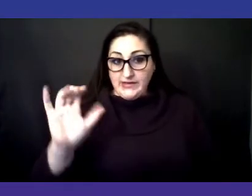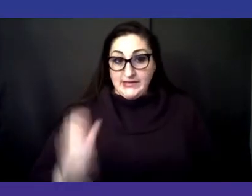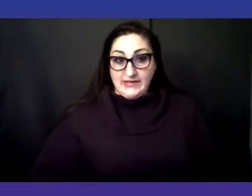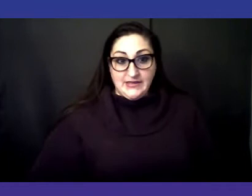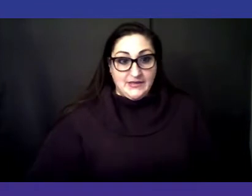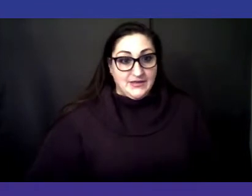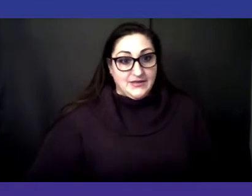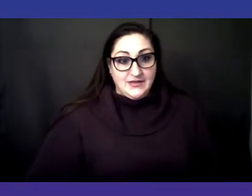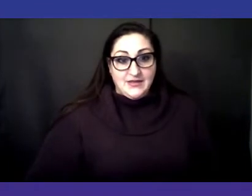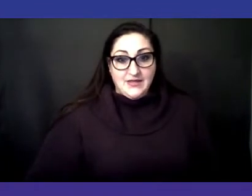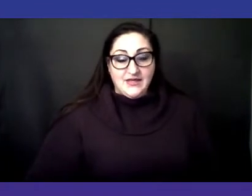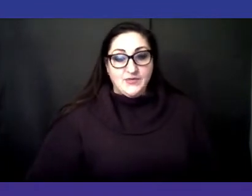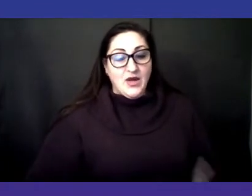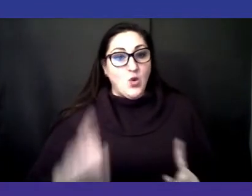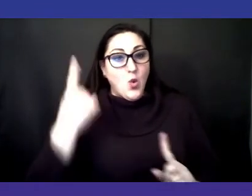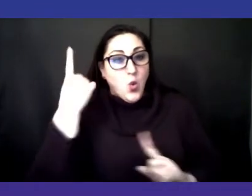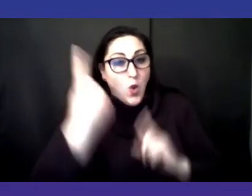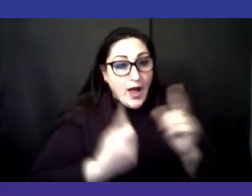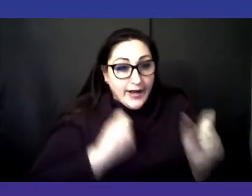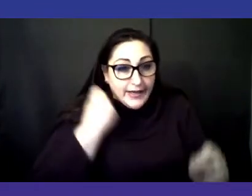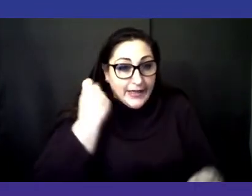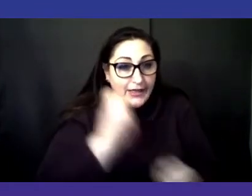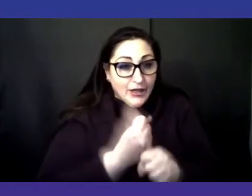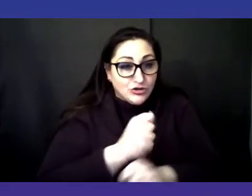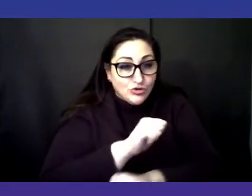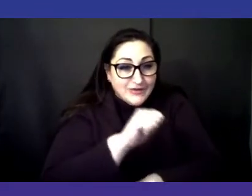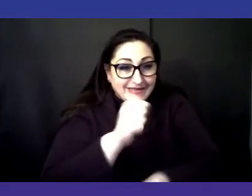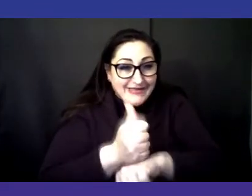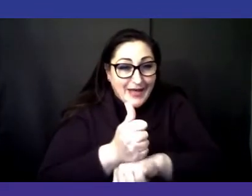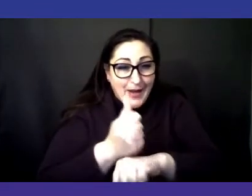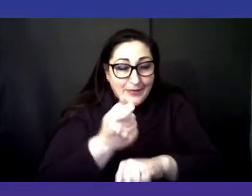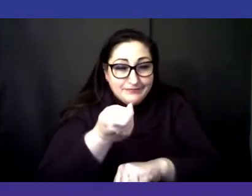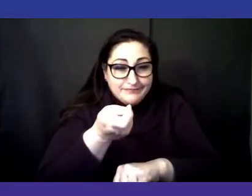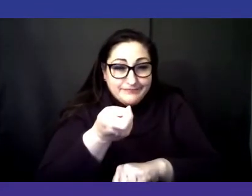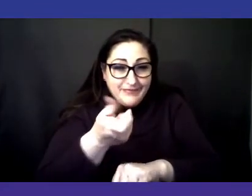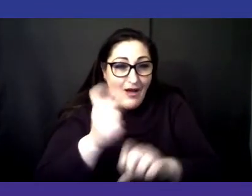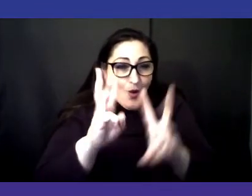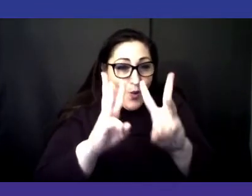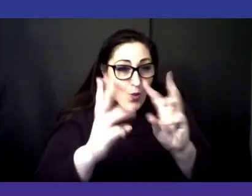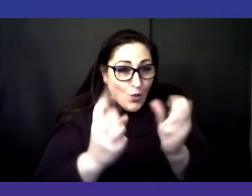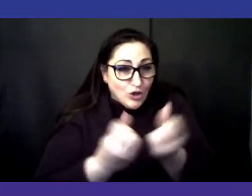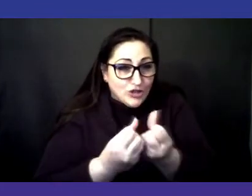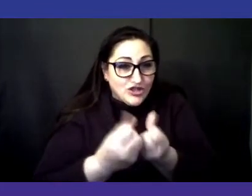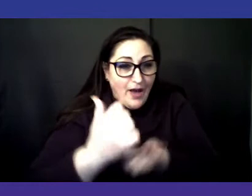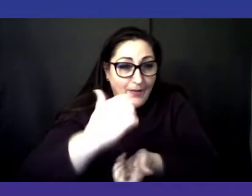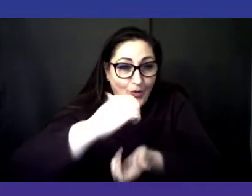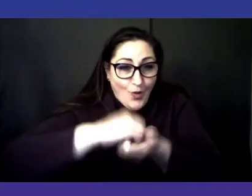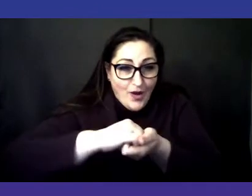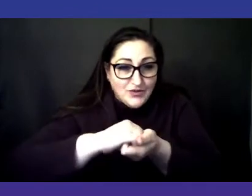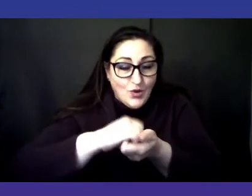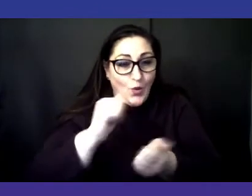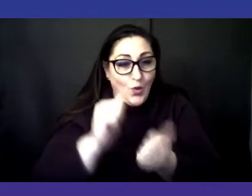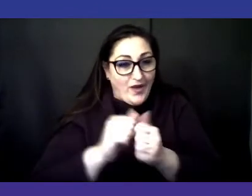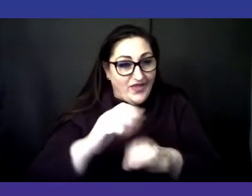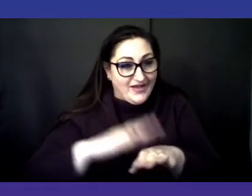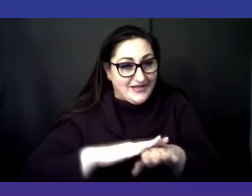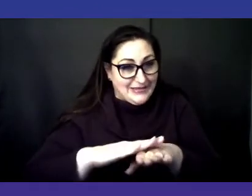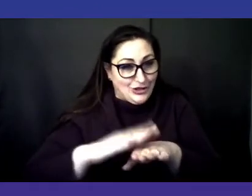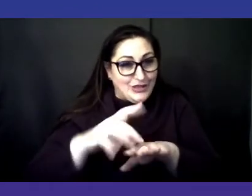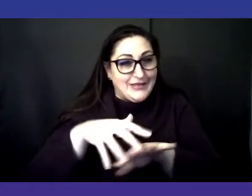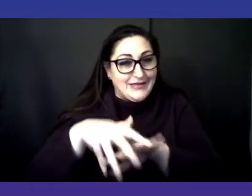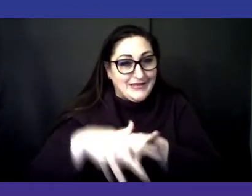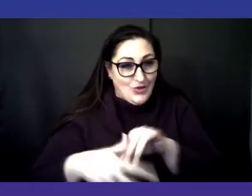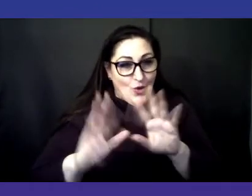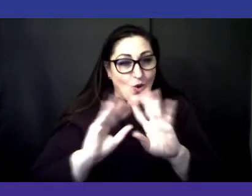me a year to try to set up even just some sort of workshop collaboration with an indigenous organization. So I think